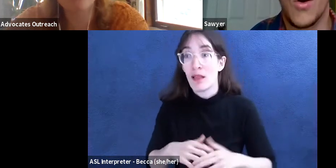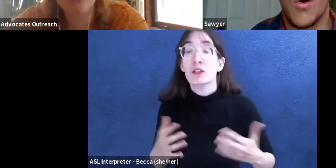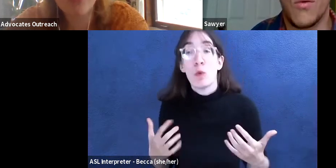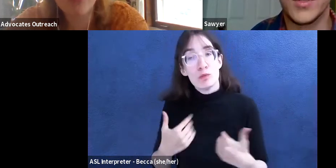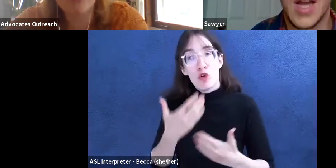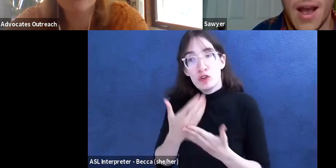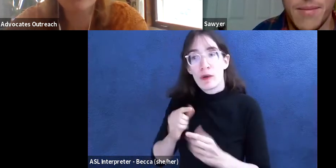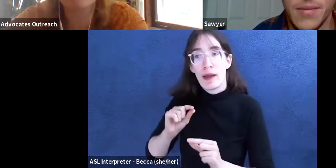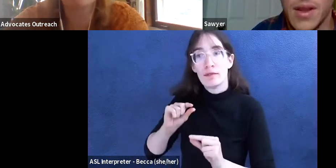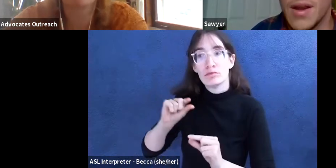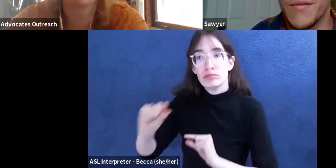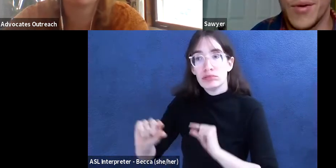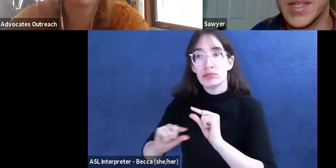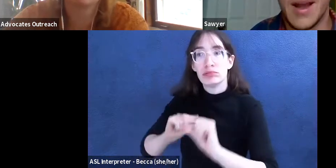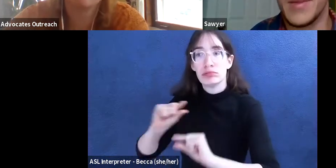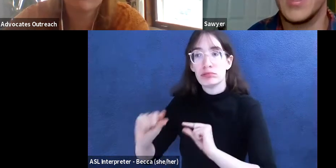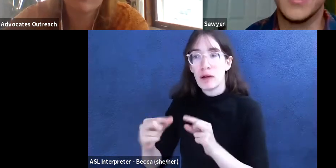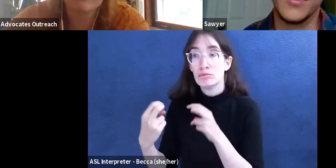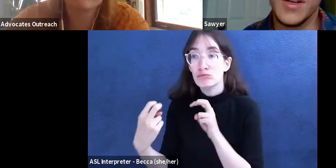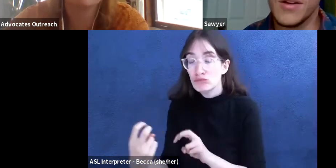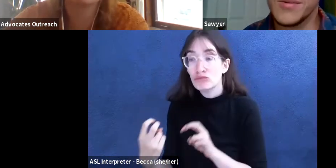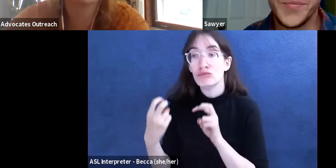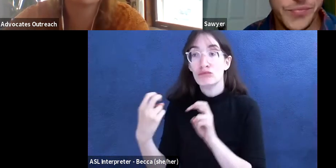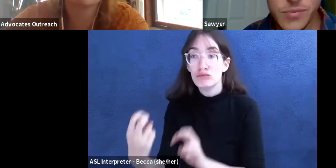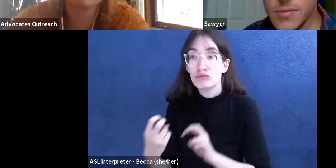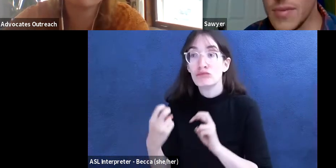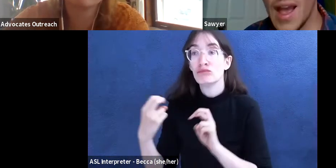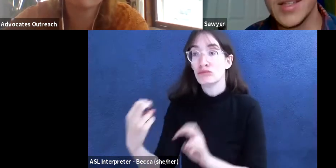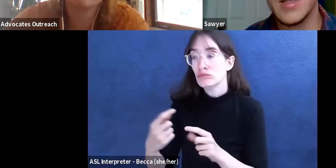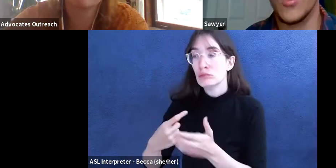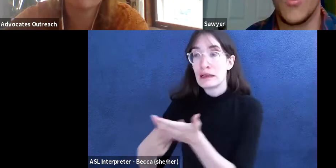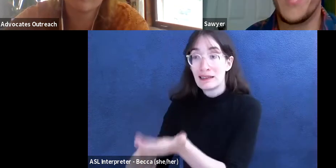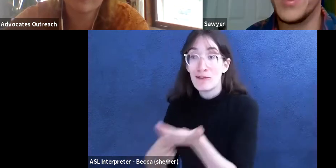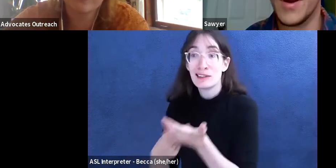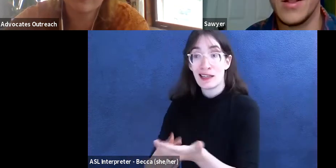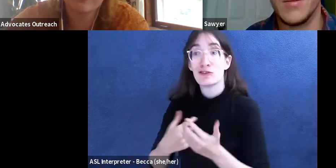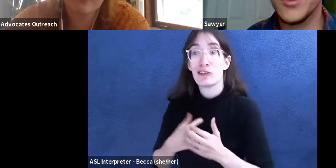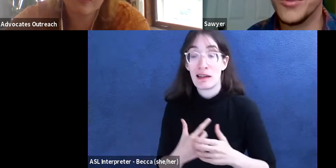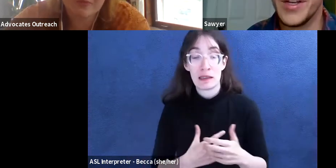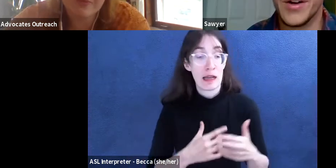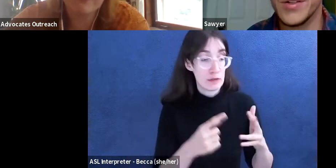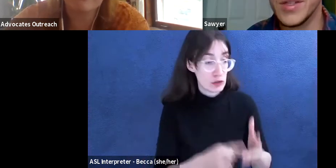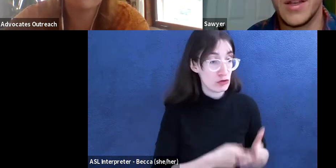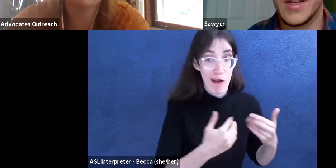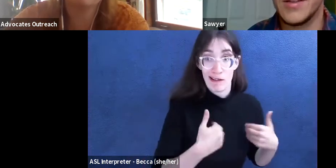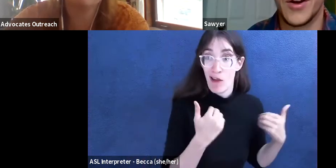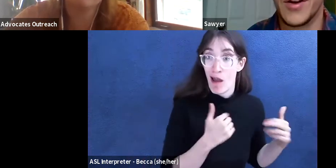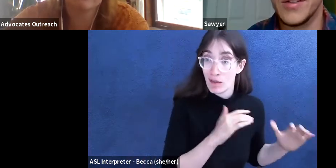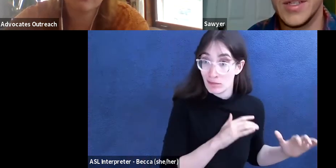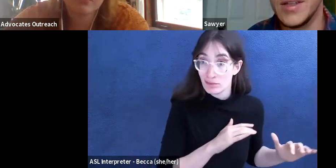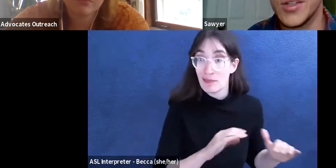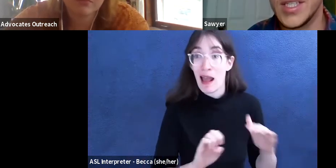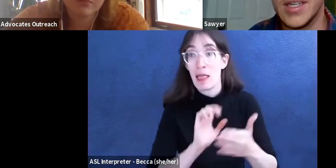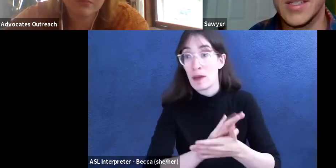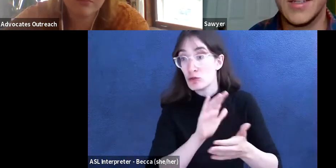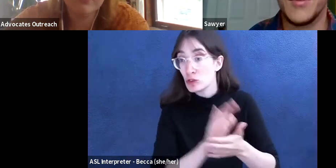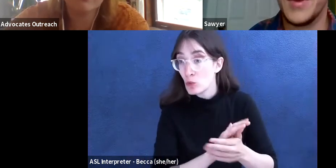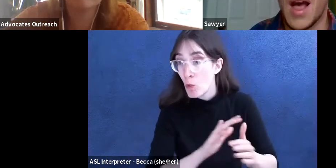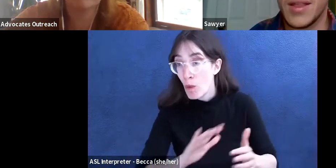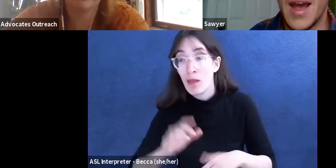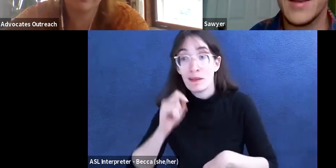what sexuality is and the different like things that go into it and how it's like your sexuality belongs